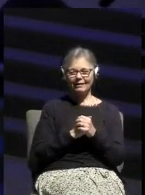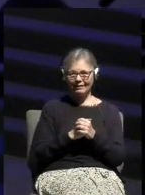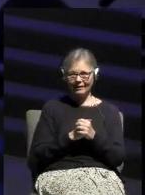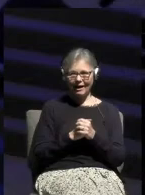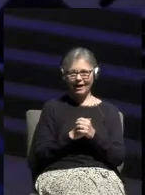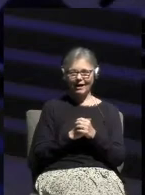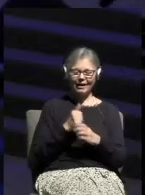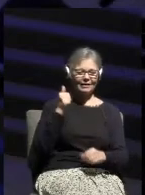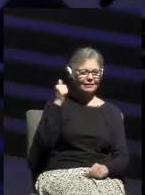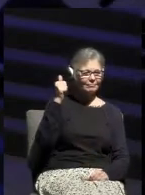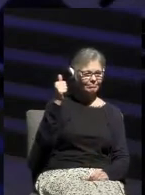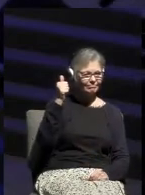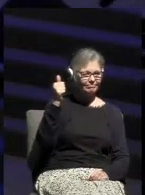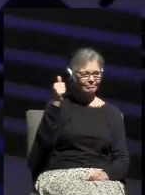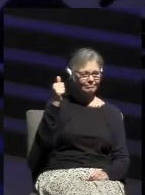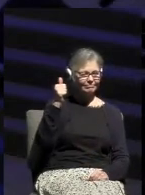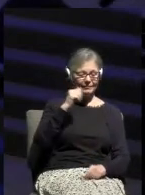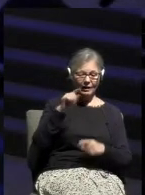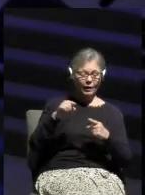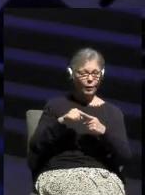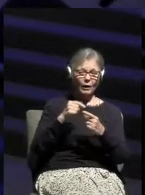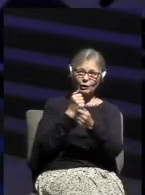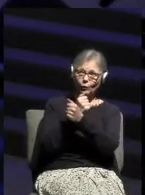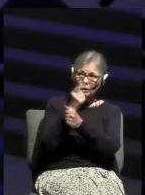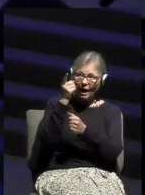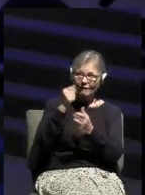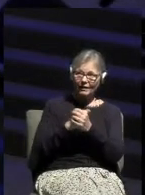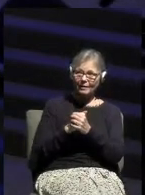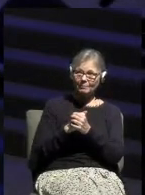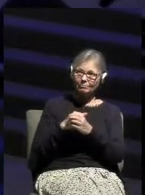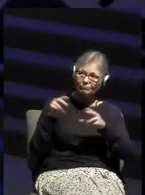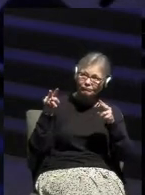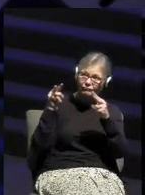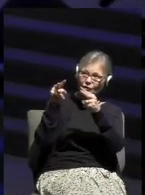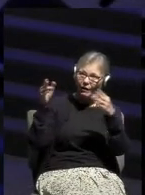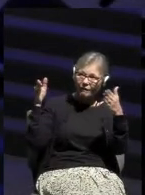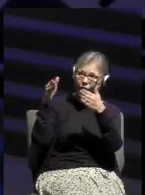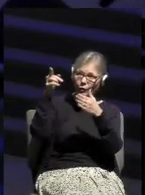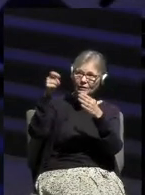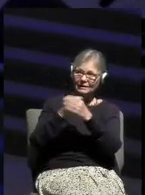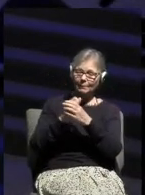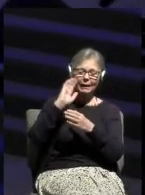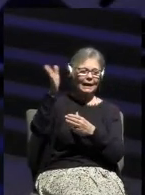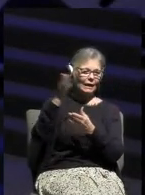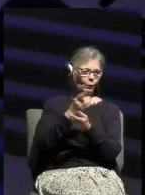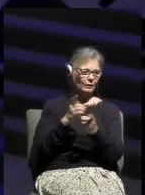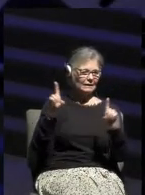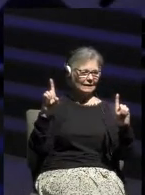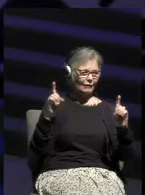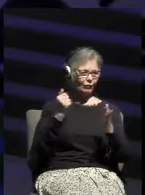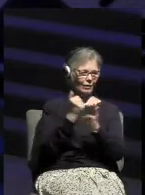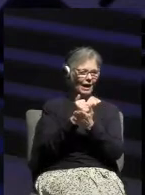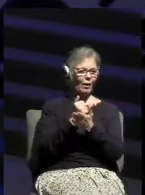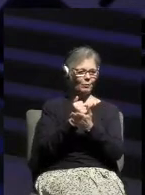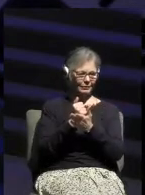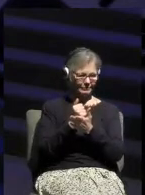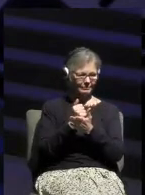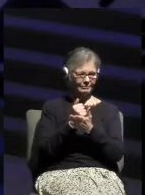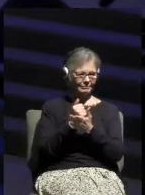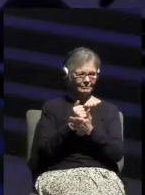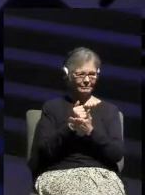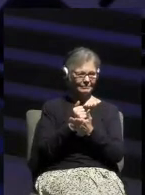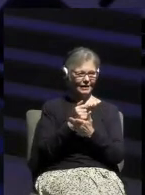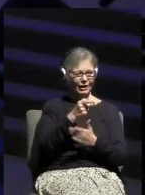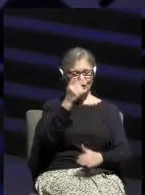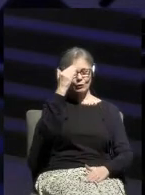thank the Lord that He, when you set your love upon Him, that He delivers. He delivers because you know His